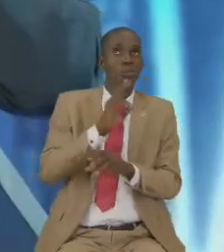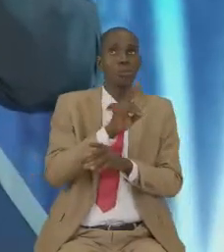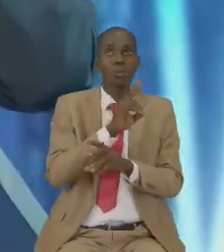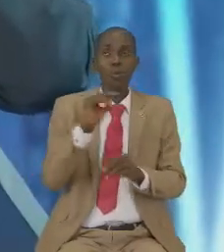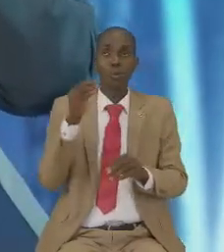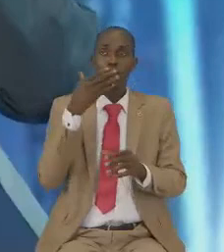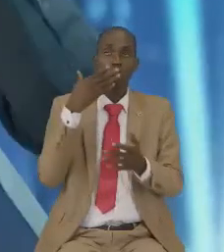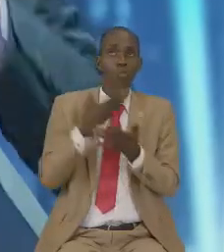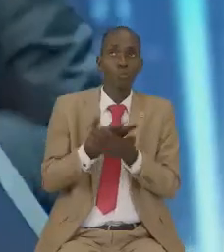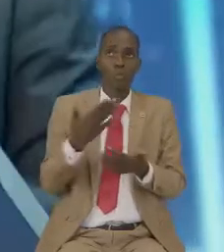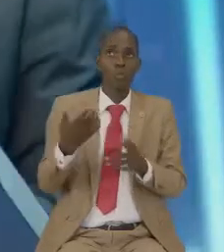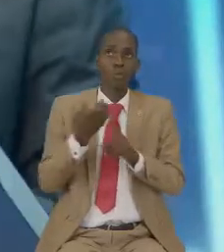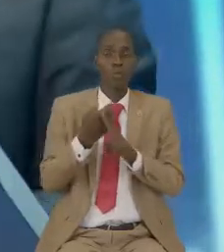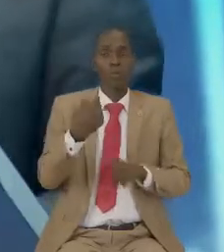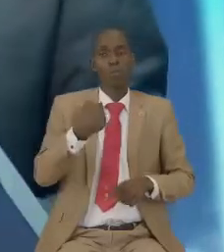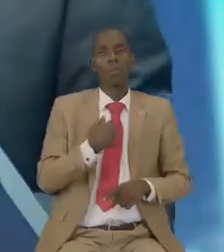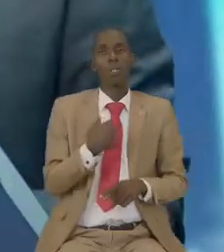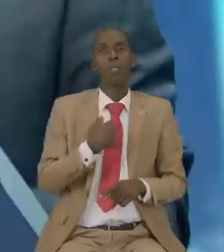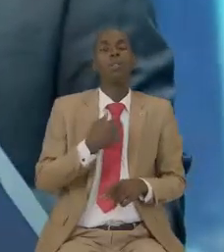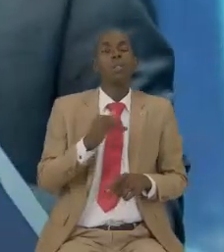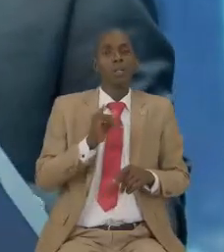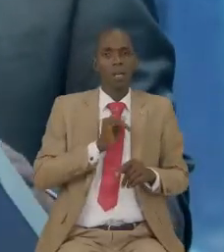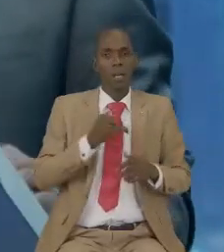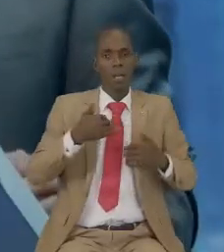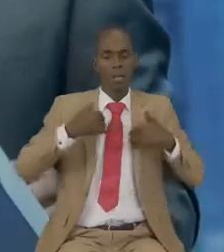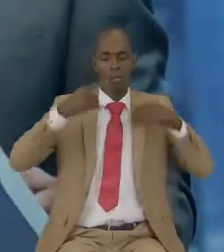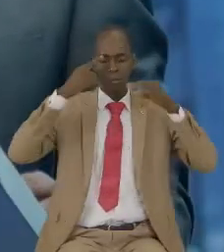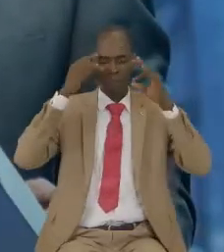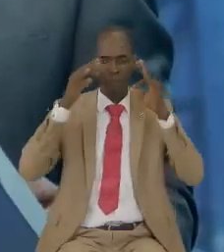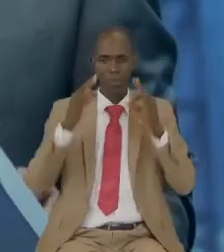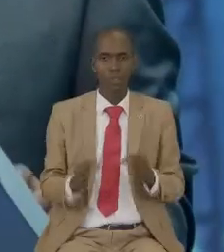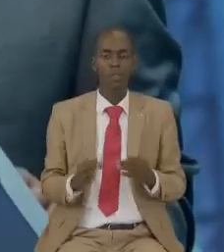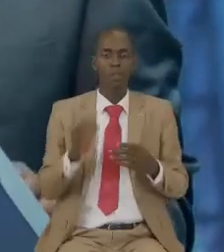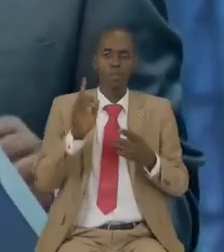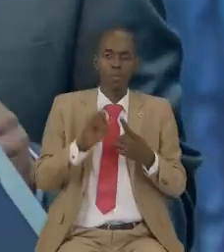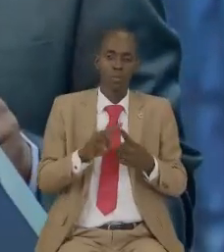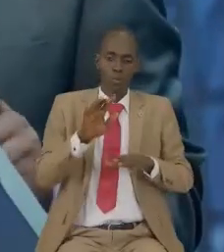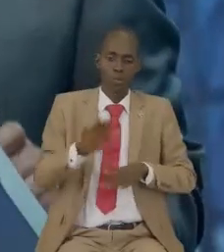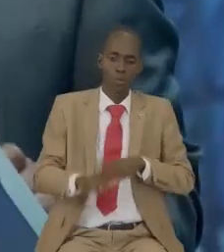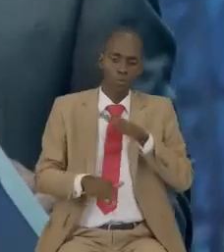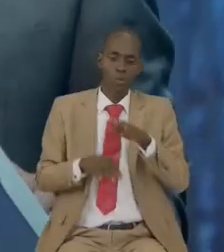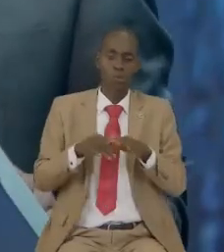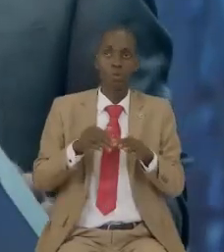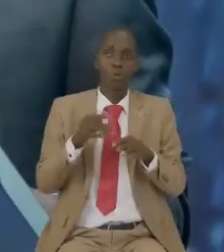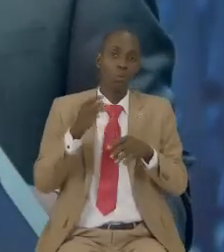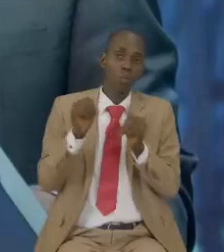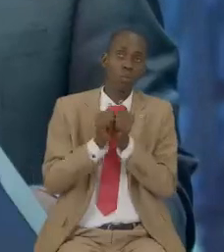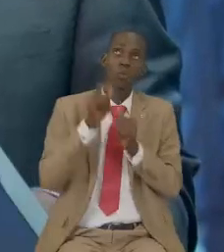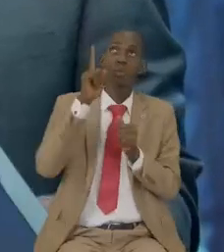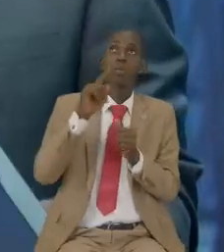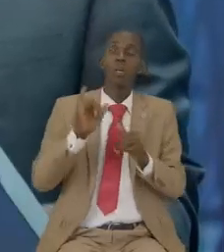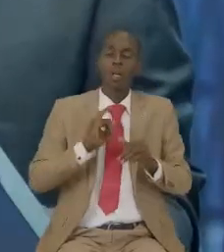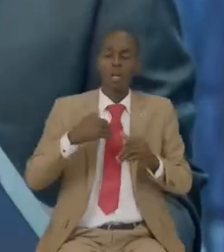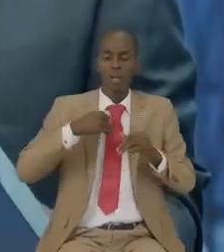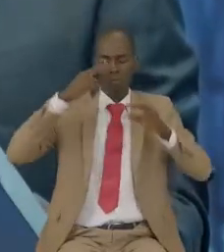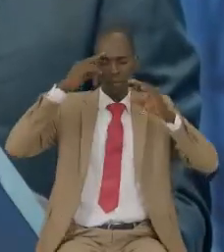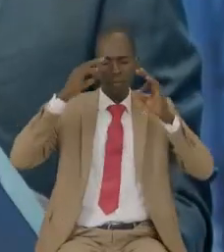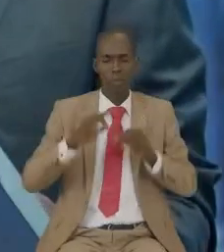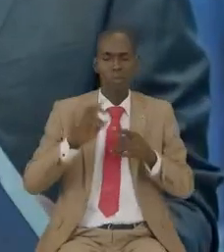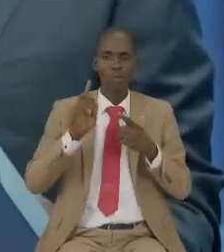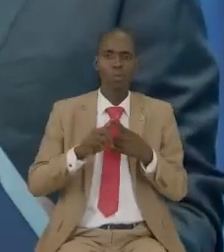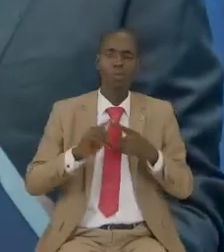walk uprightly. I've made up my mind to live for you. I've made up my mind to surrender to you.